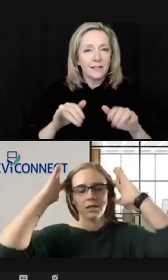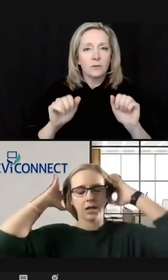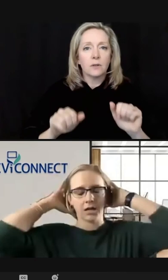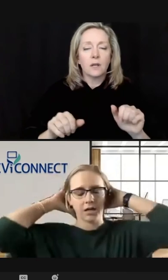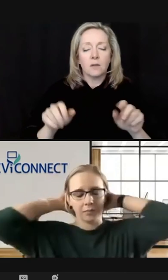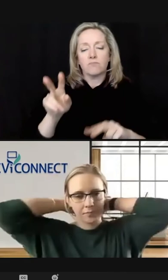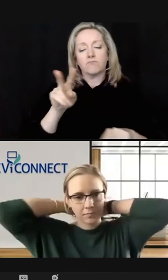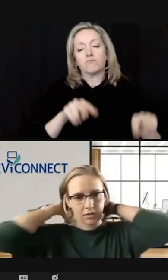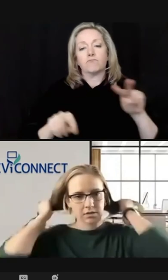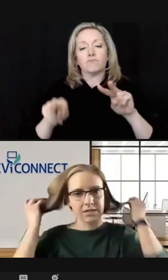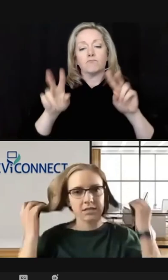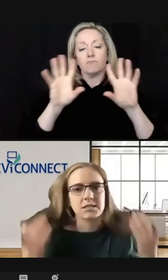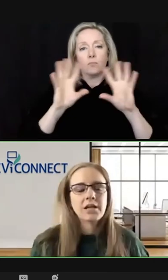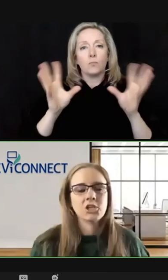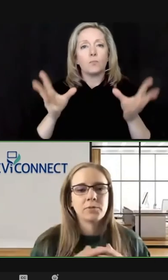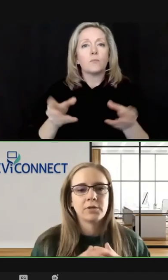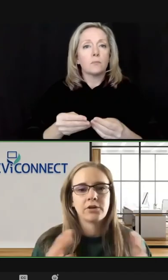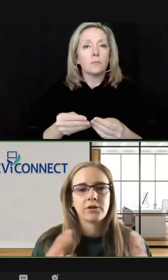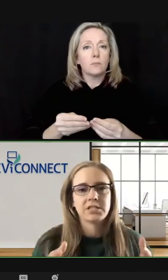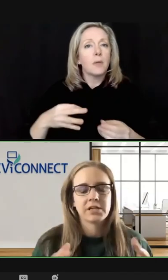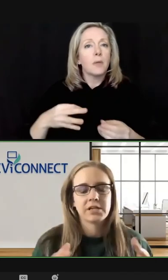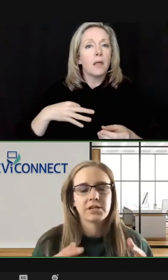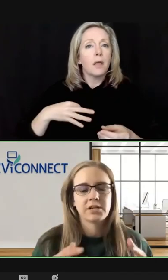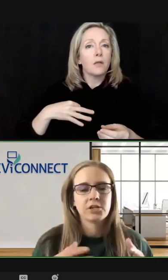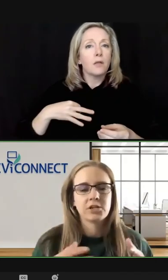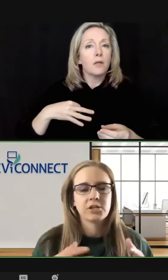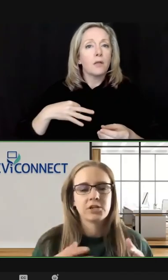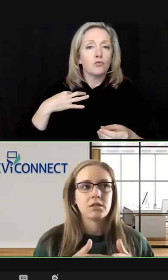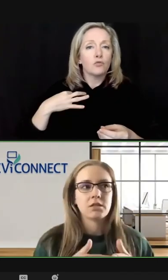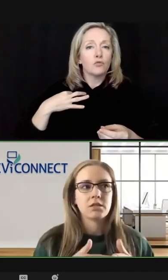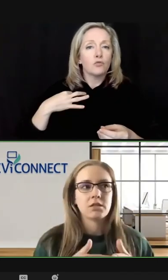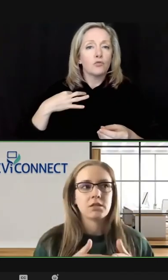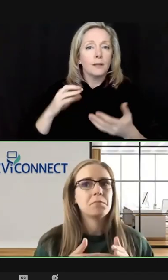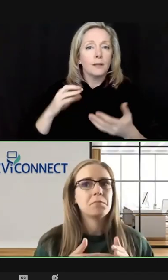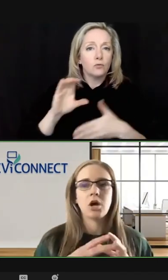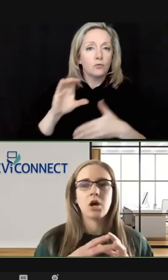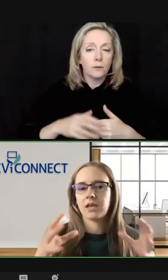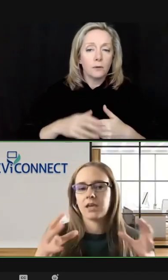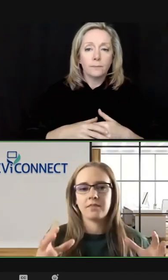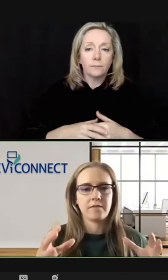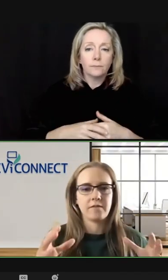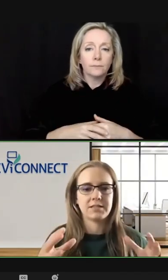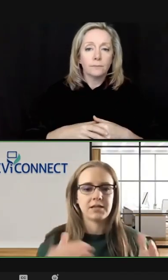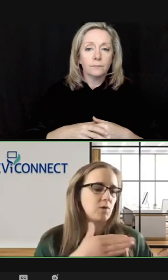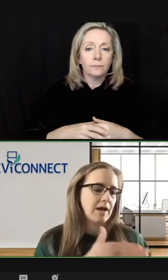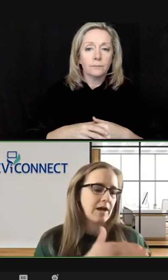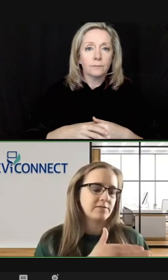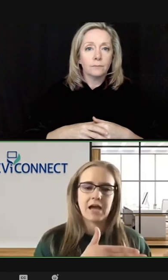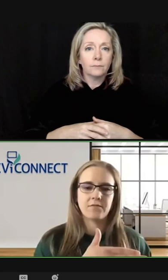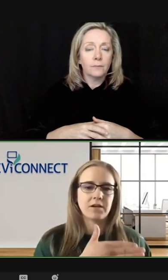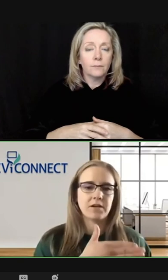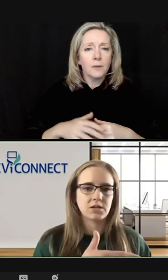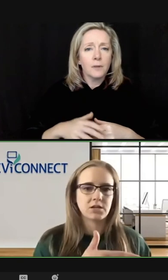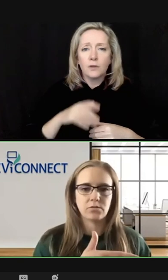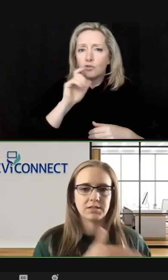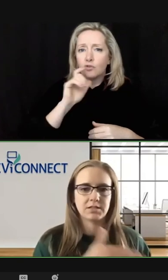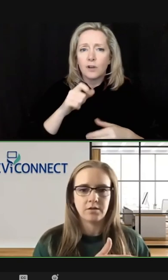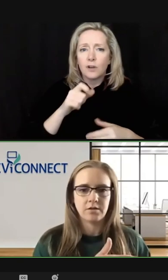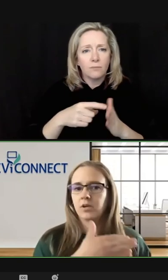at these eligibility criteria. There should be nothing in there that says you have to have